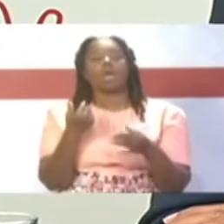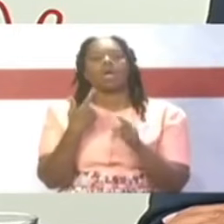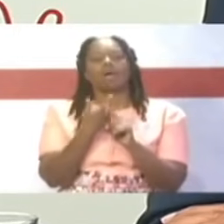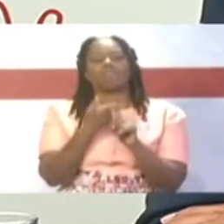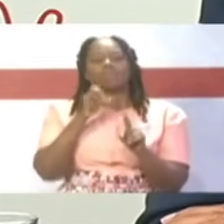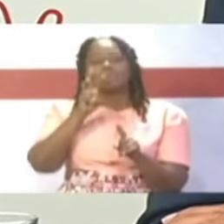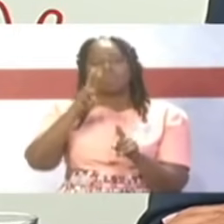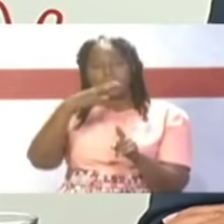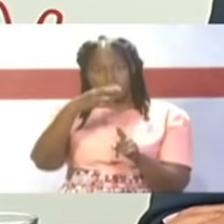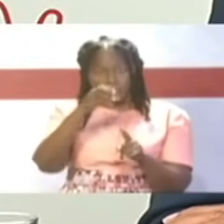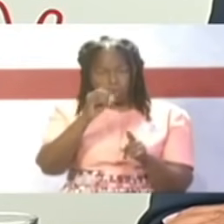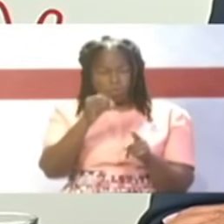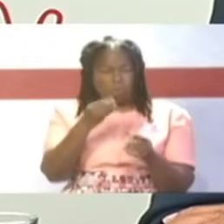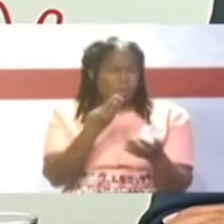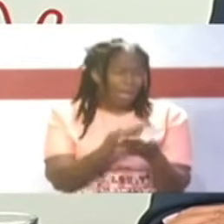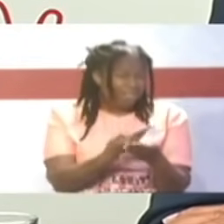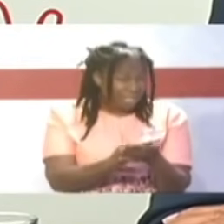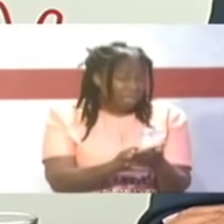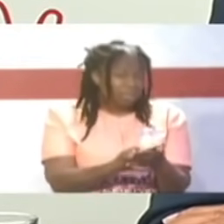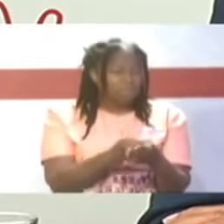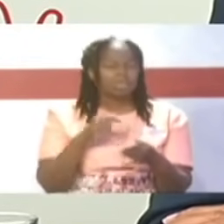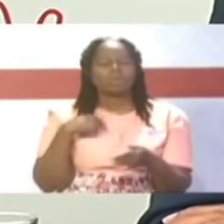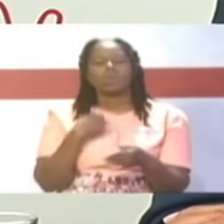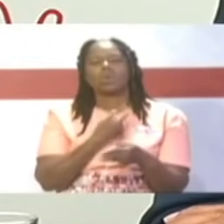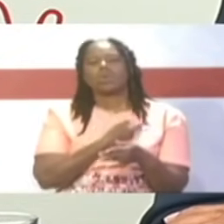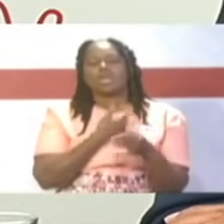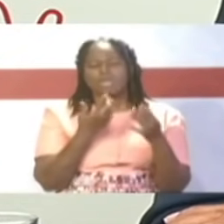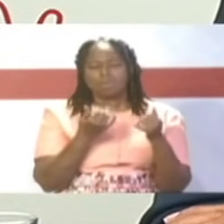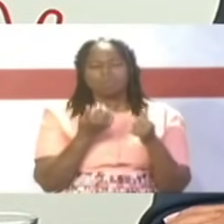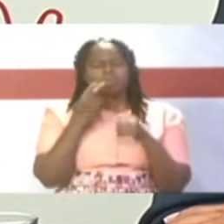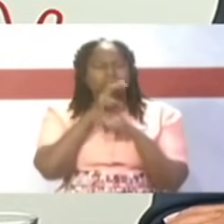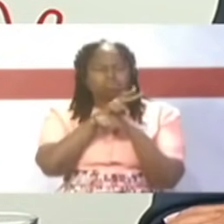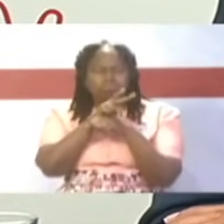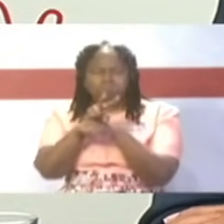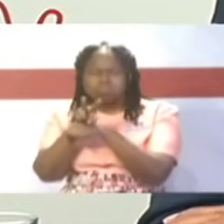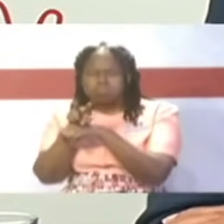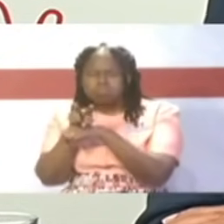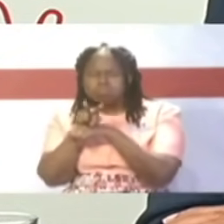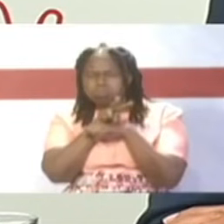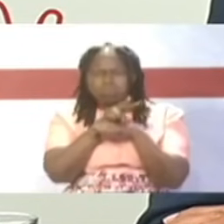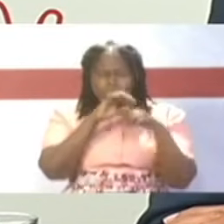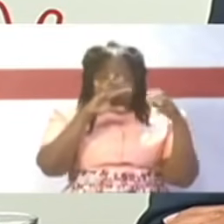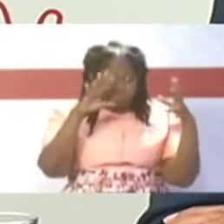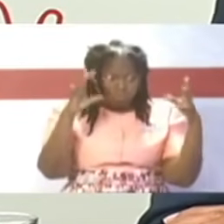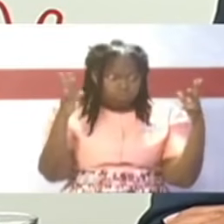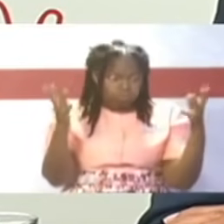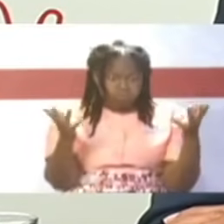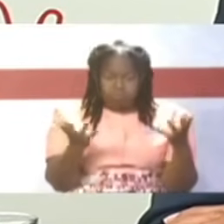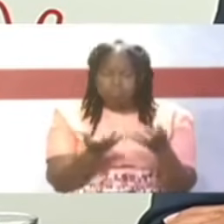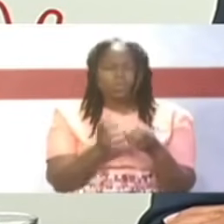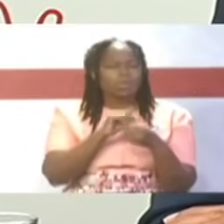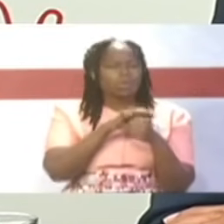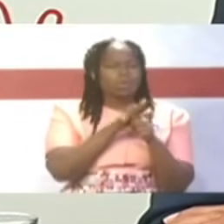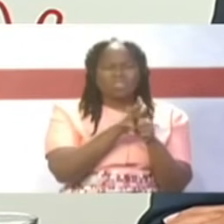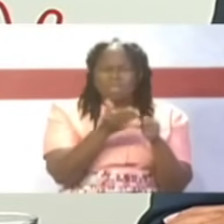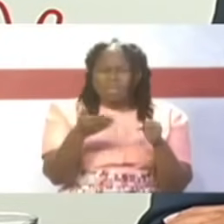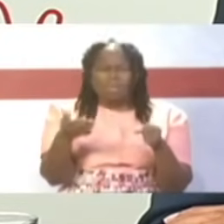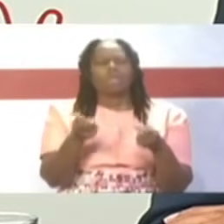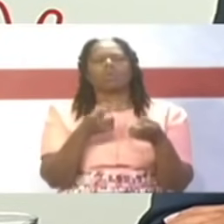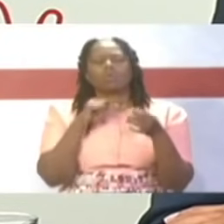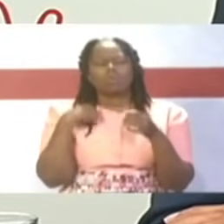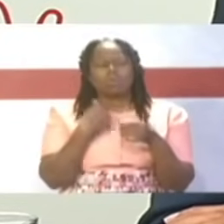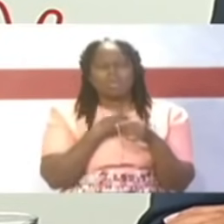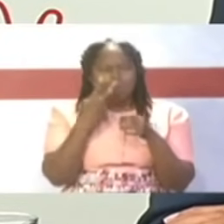global monitoring of the COVID-19 scene. And this very positive development has to